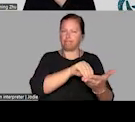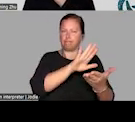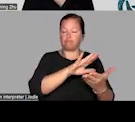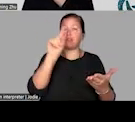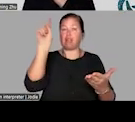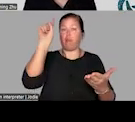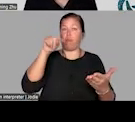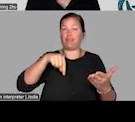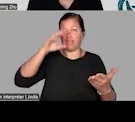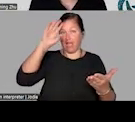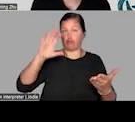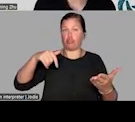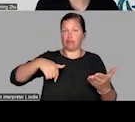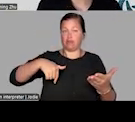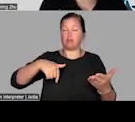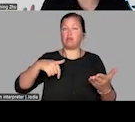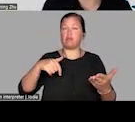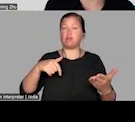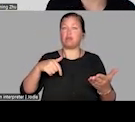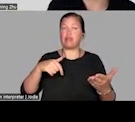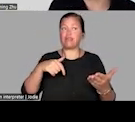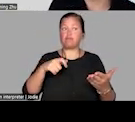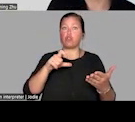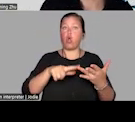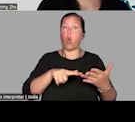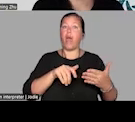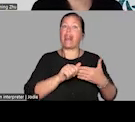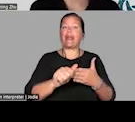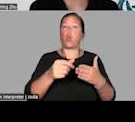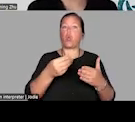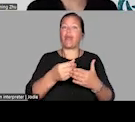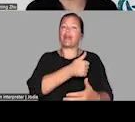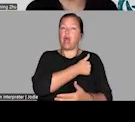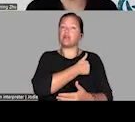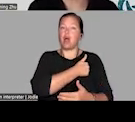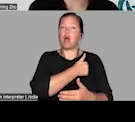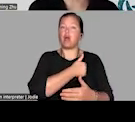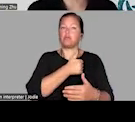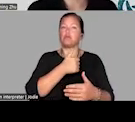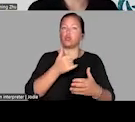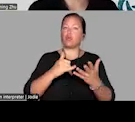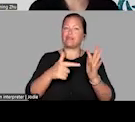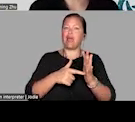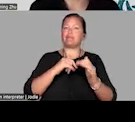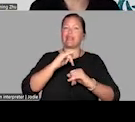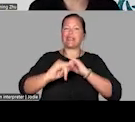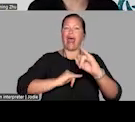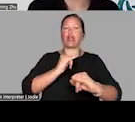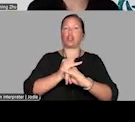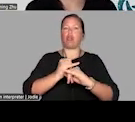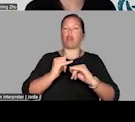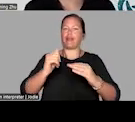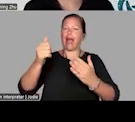moment, Australian is actually co-leading with Canada to set the international research agenda for that particular